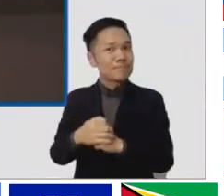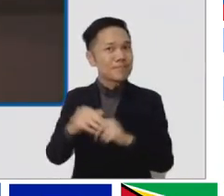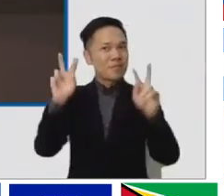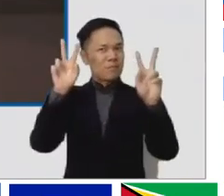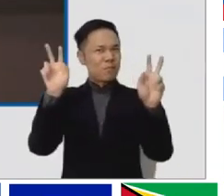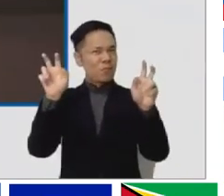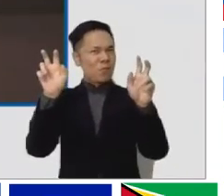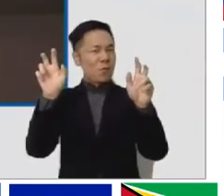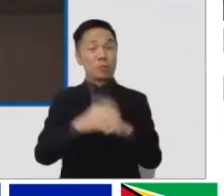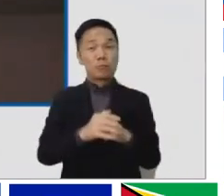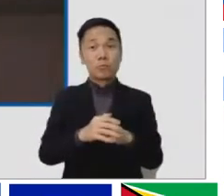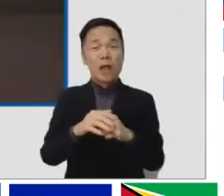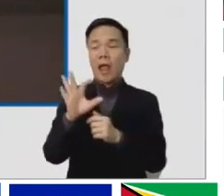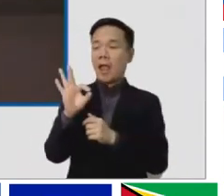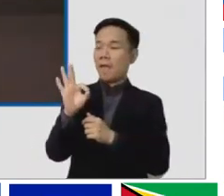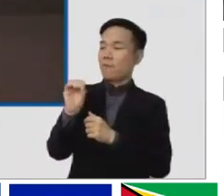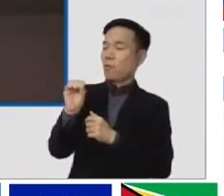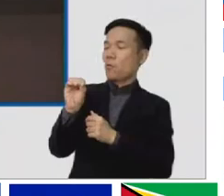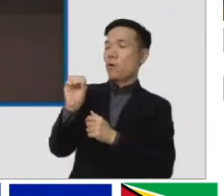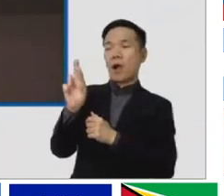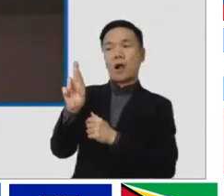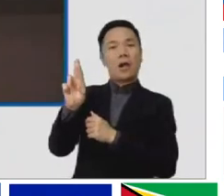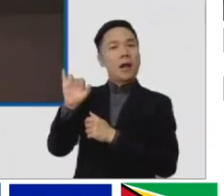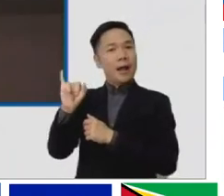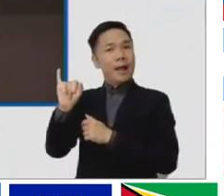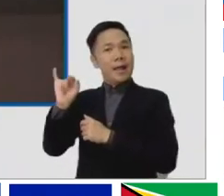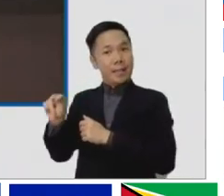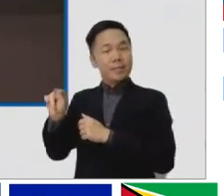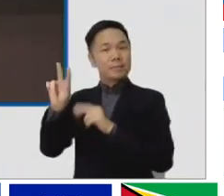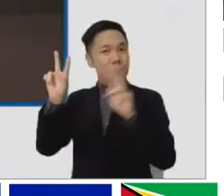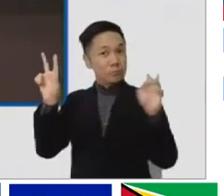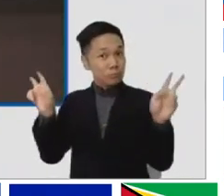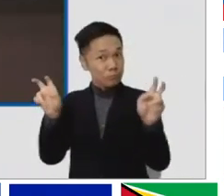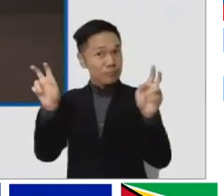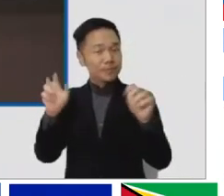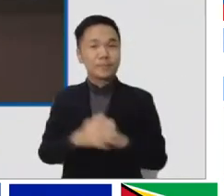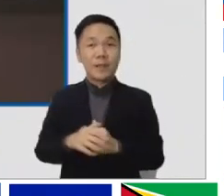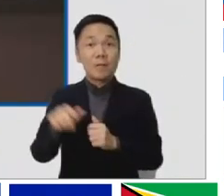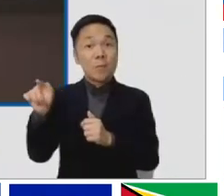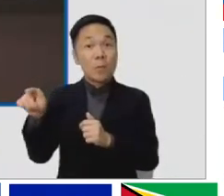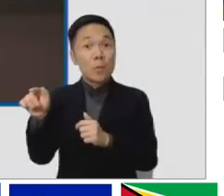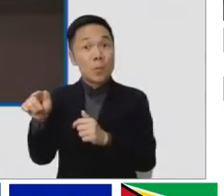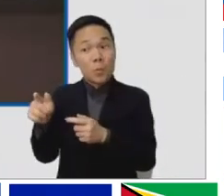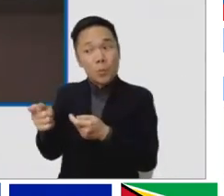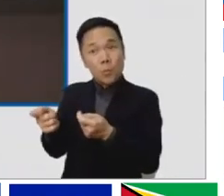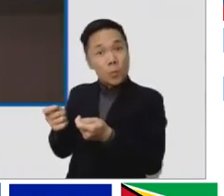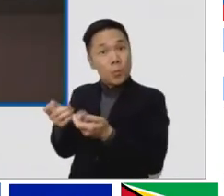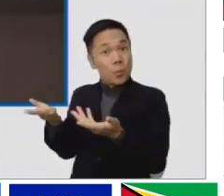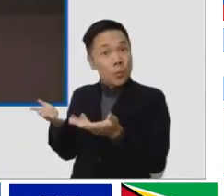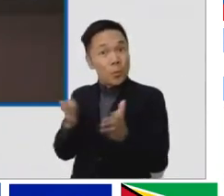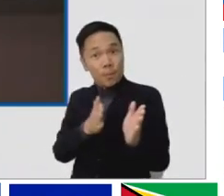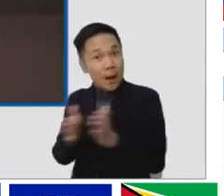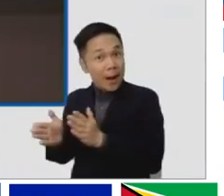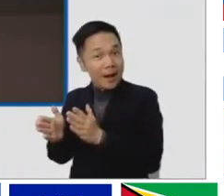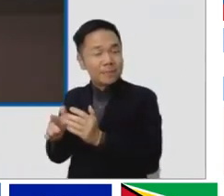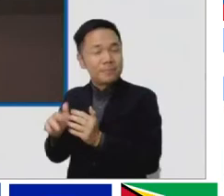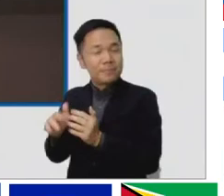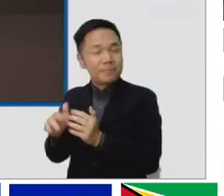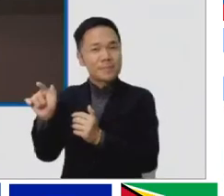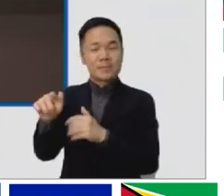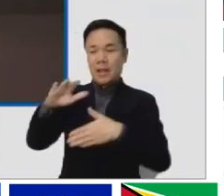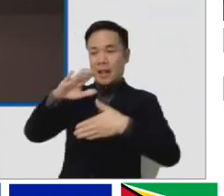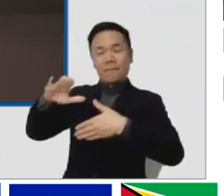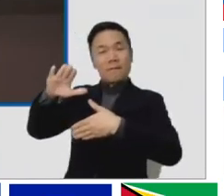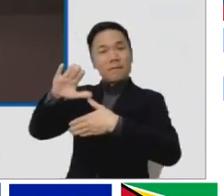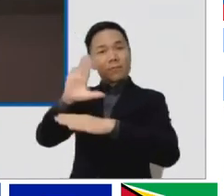The organizers are the Social Studies Network for Disaster Prevention in Latin America and the Caribbean, LARED, the United